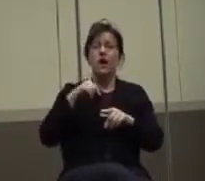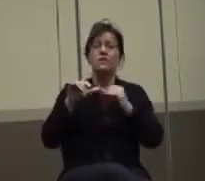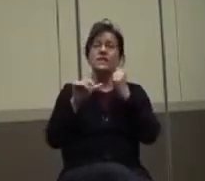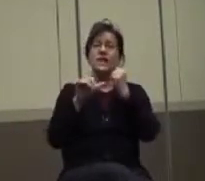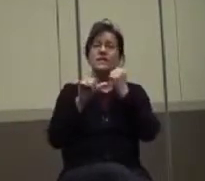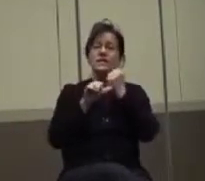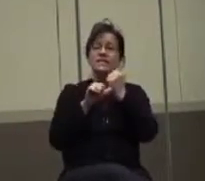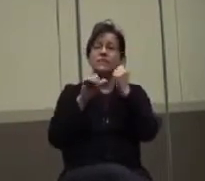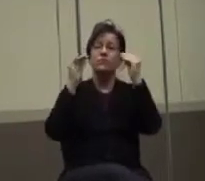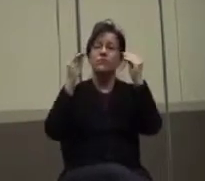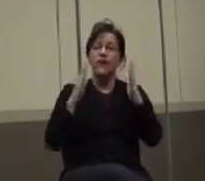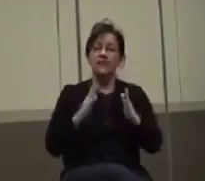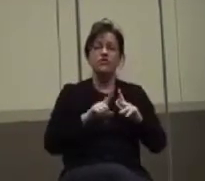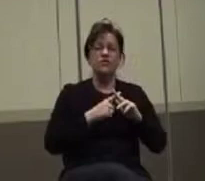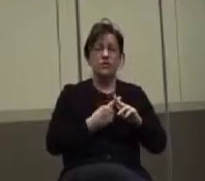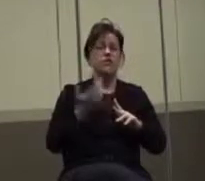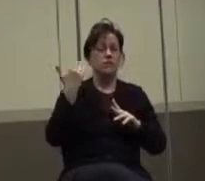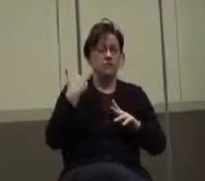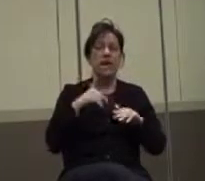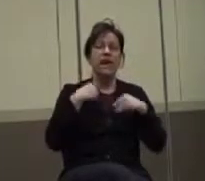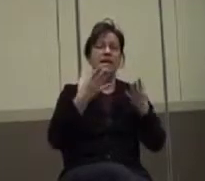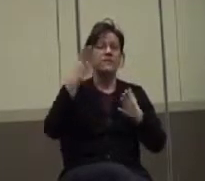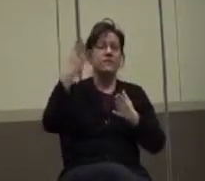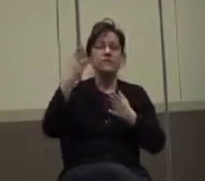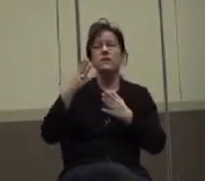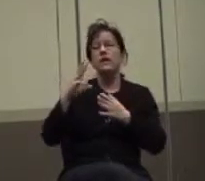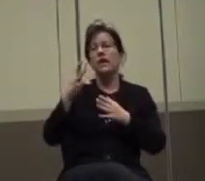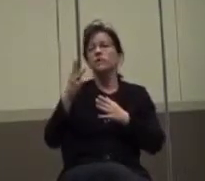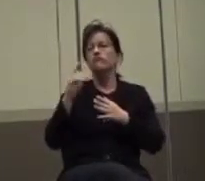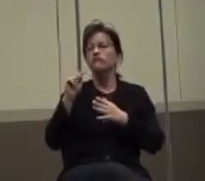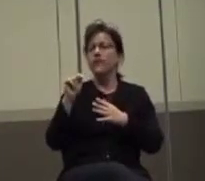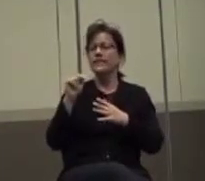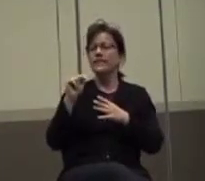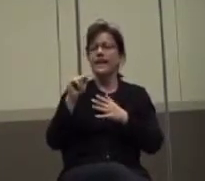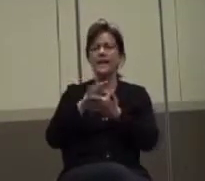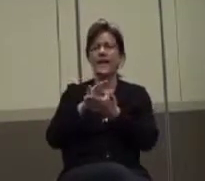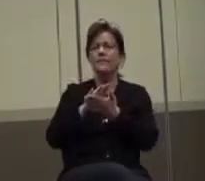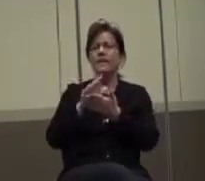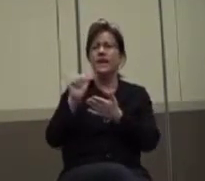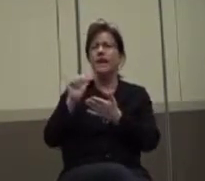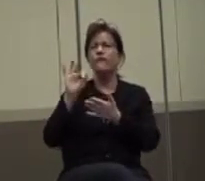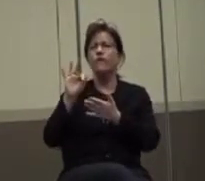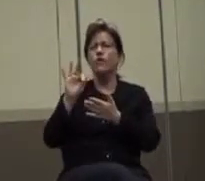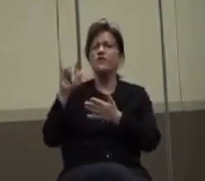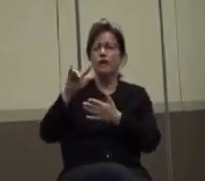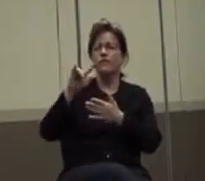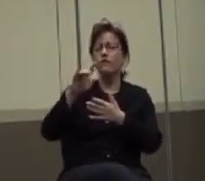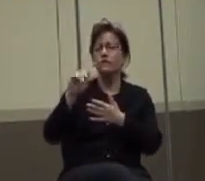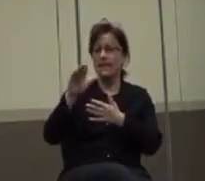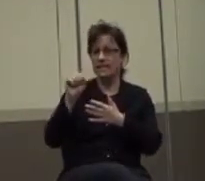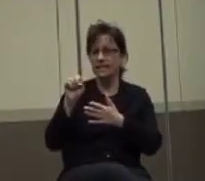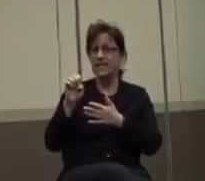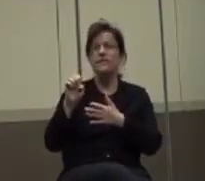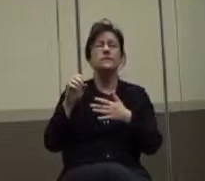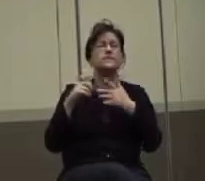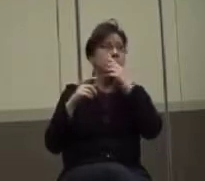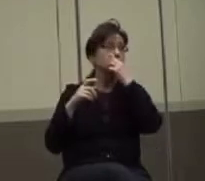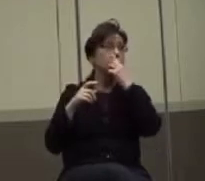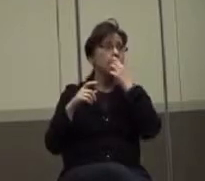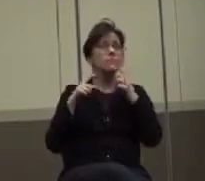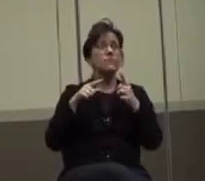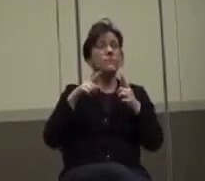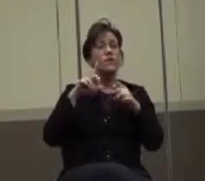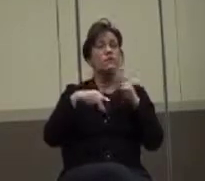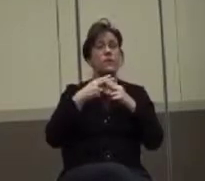I gave a presentation at Wright-Patterson Air Force Base. And it was on whether or not kids with disabilities could recognize whether other kids without